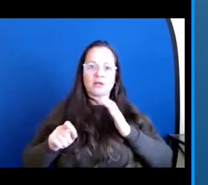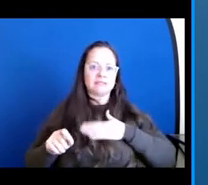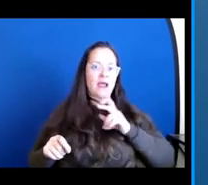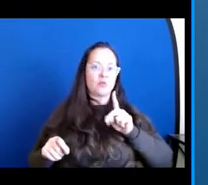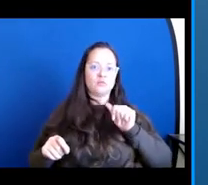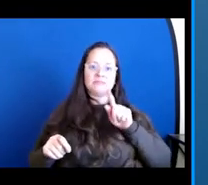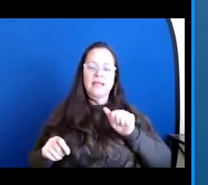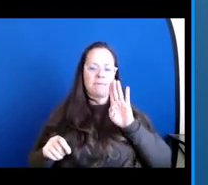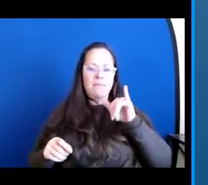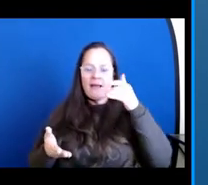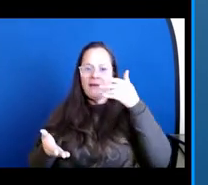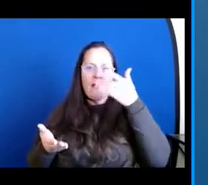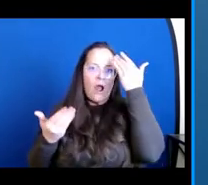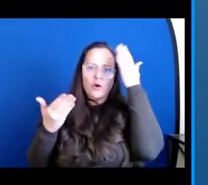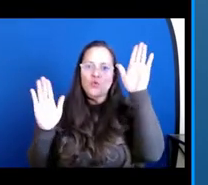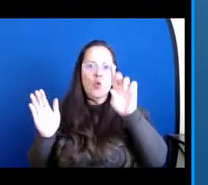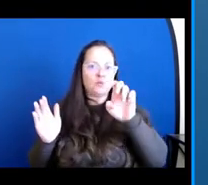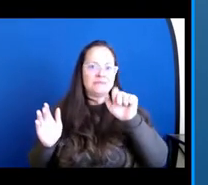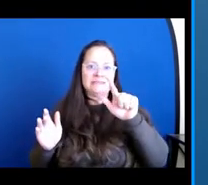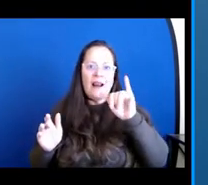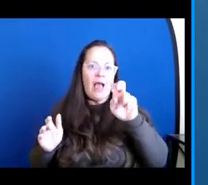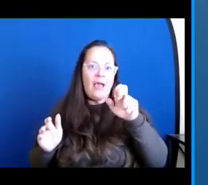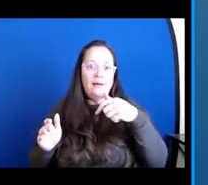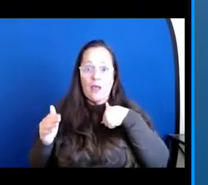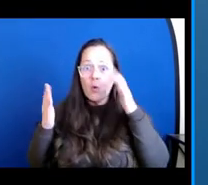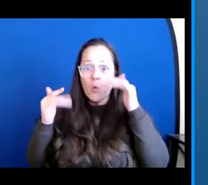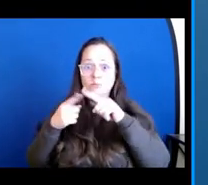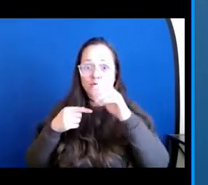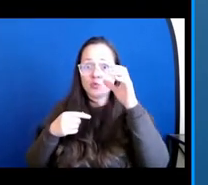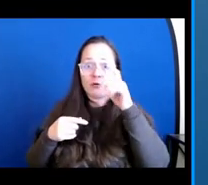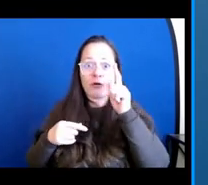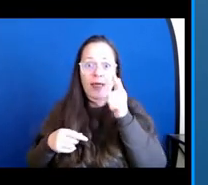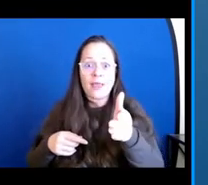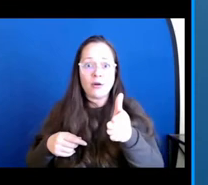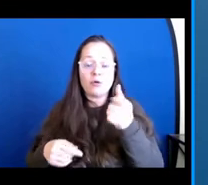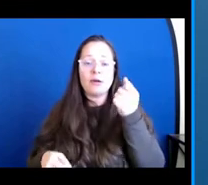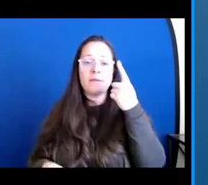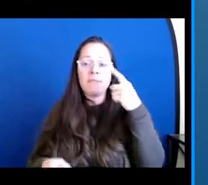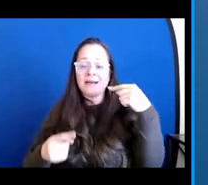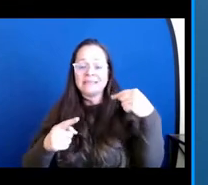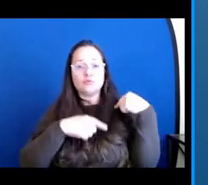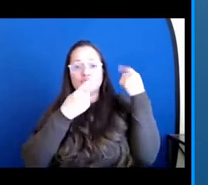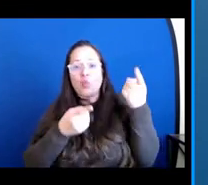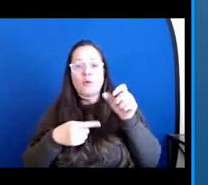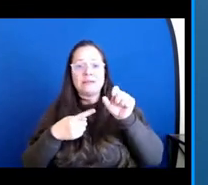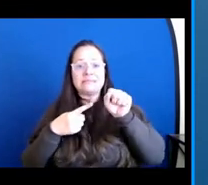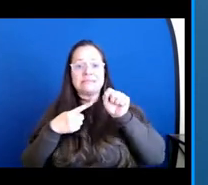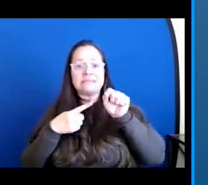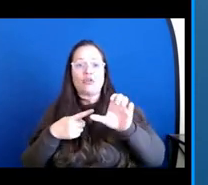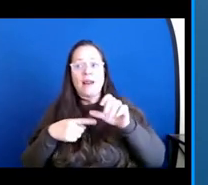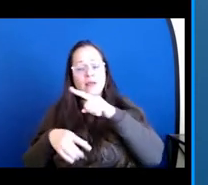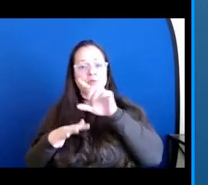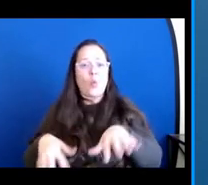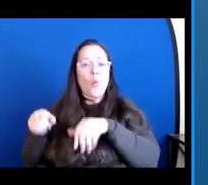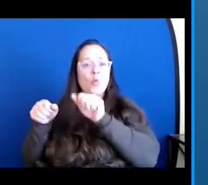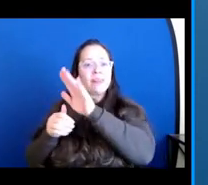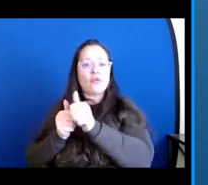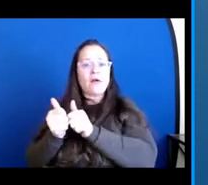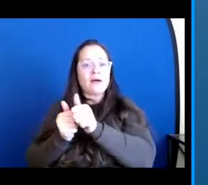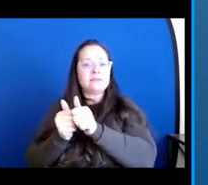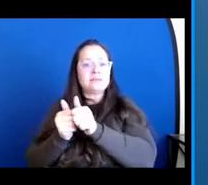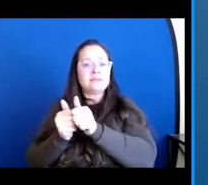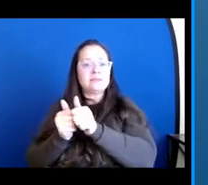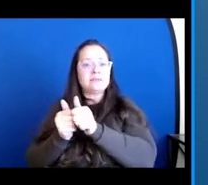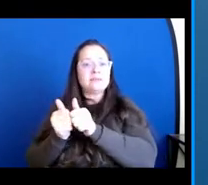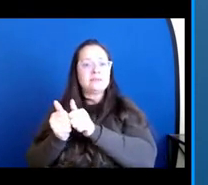deadline which we hope to hear later historically South Carolina has held their contests only on Saturdays